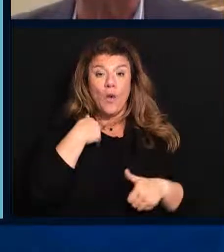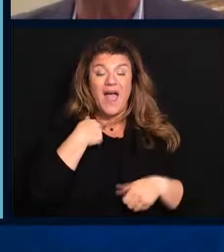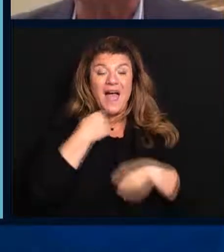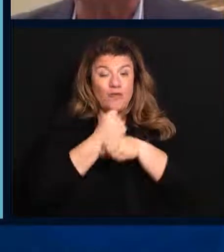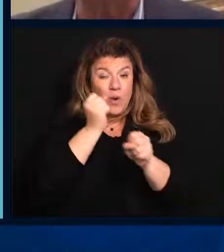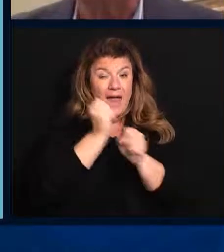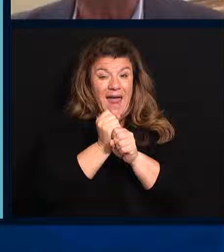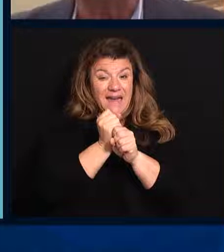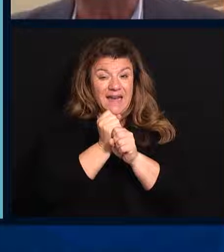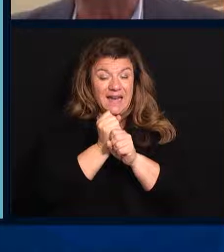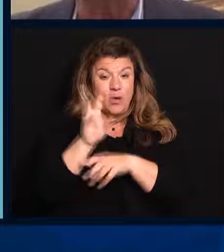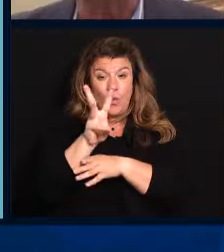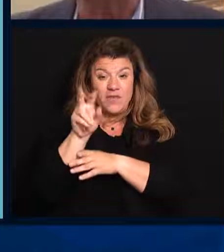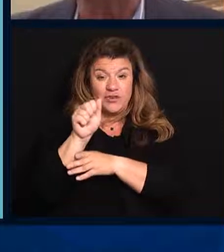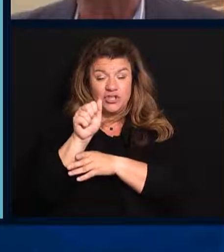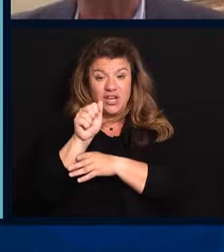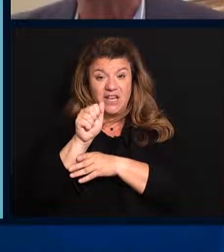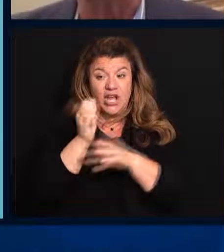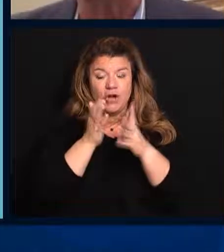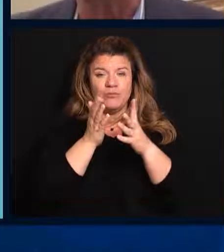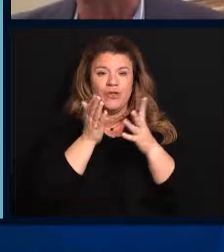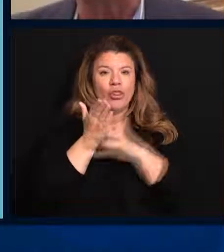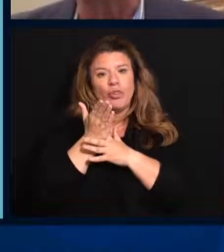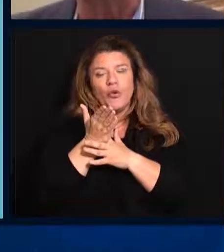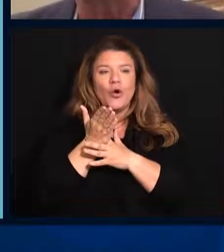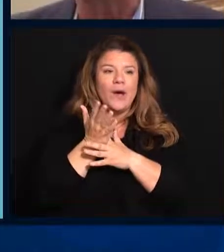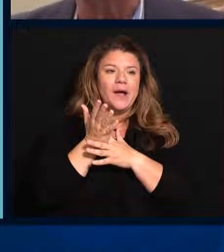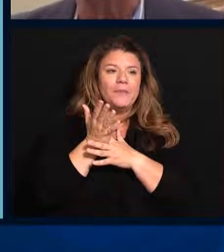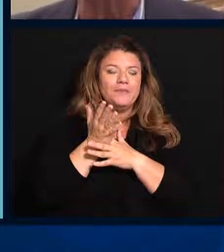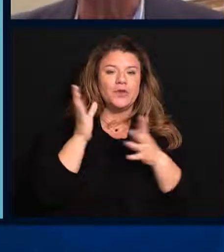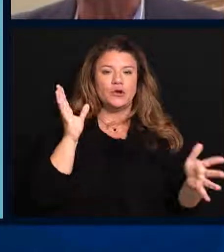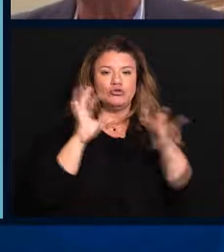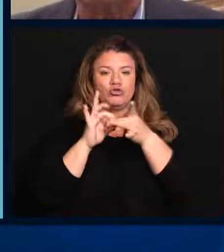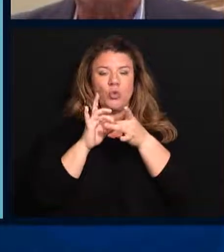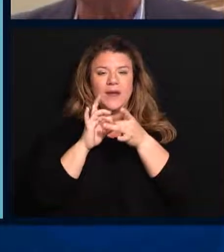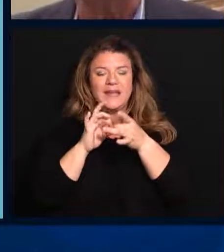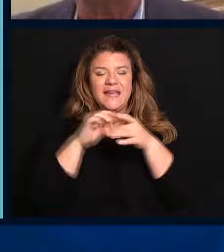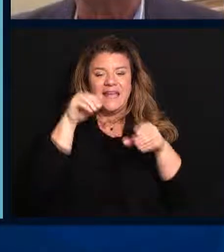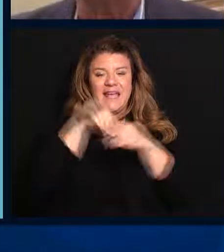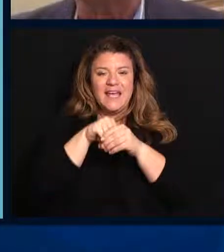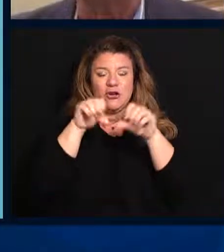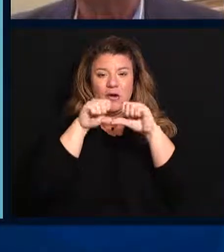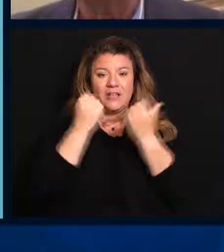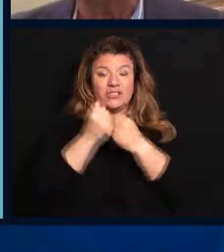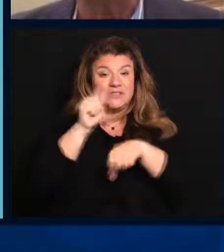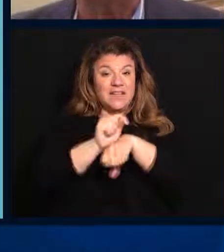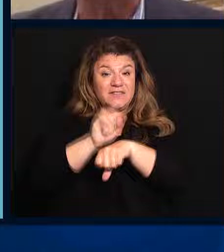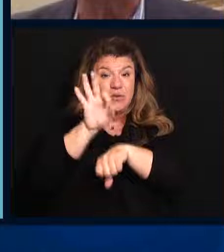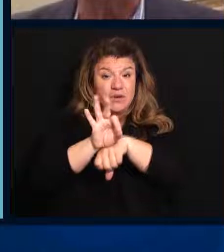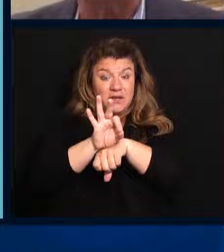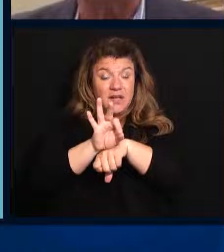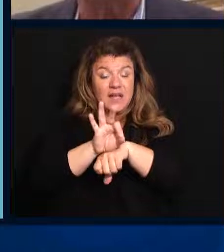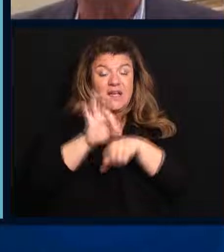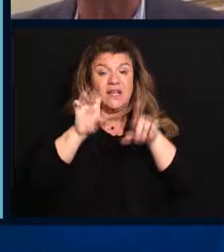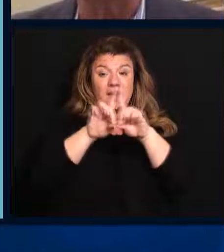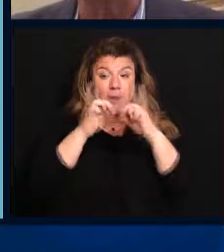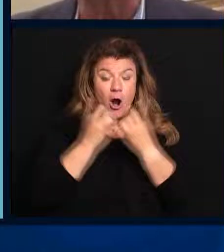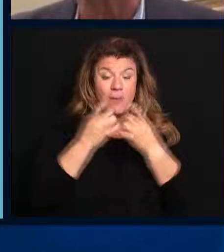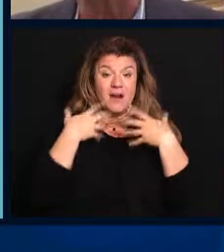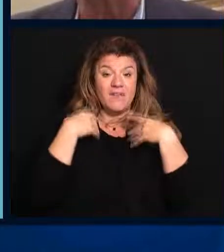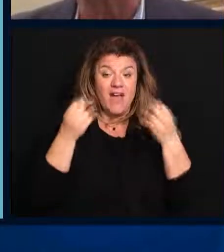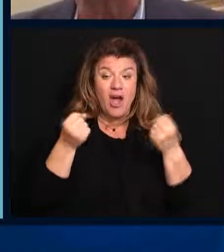West Virginia, really through the Joint Interagency Task Force and the Department of Health and